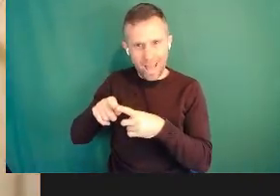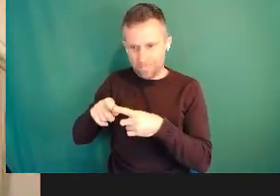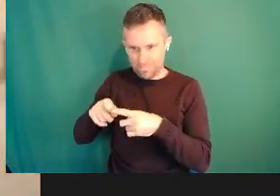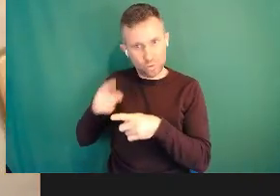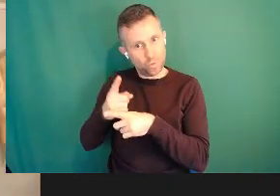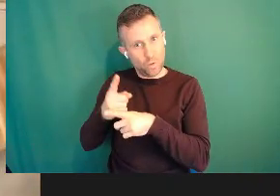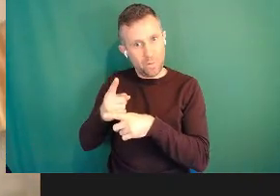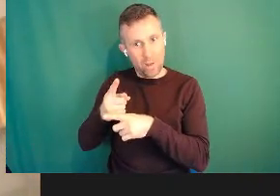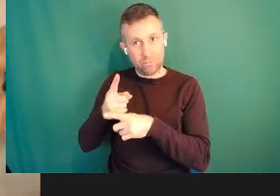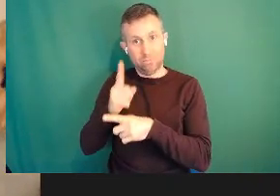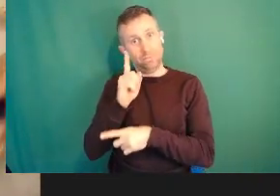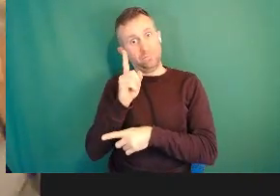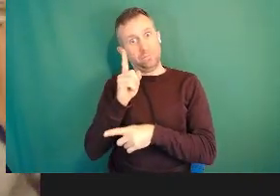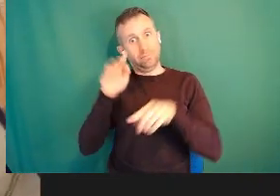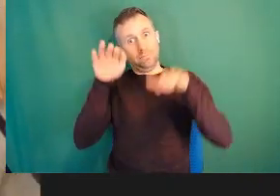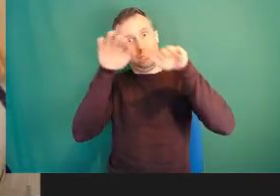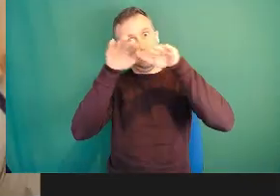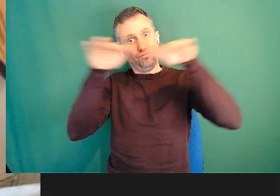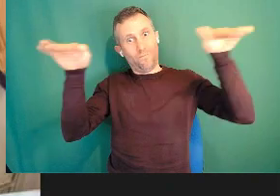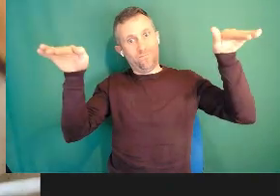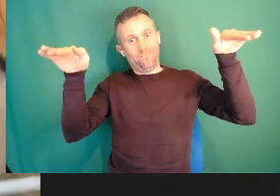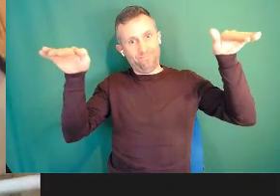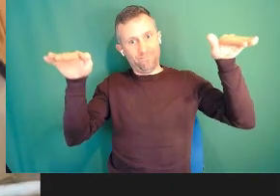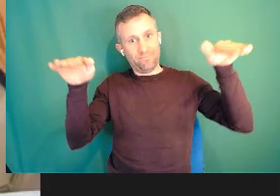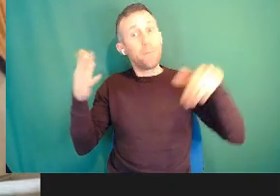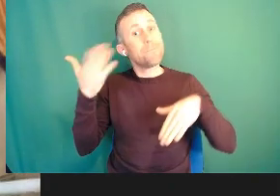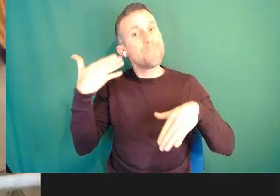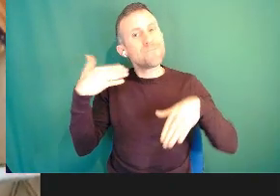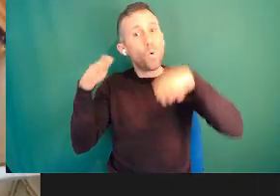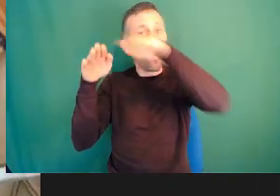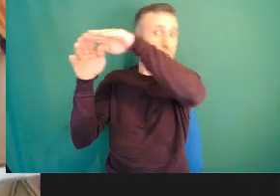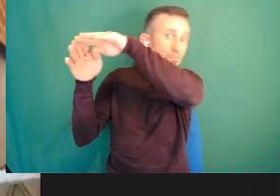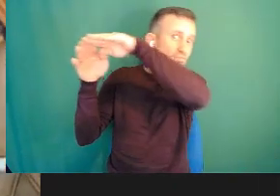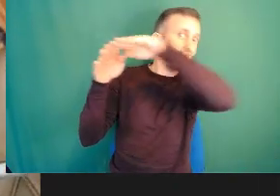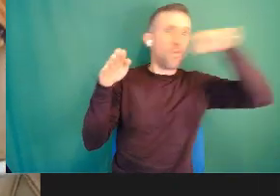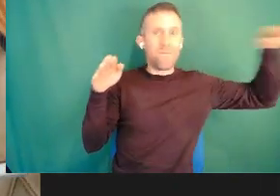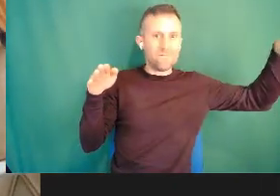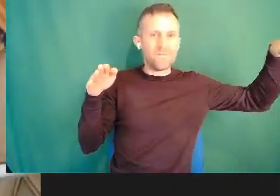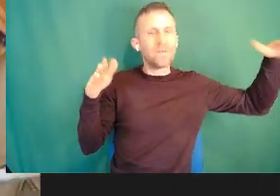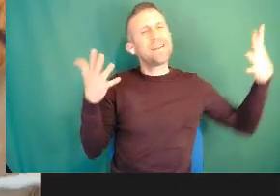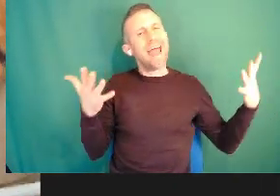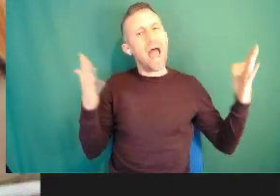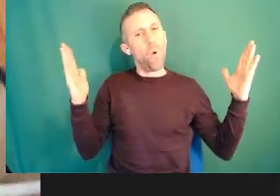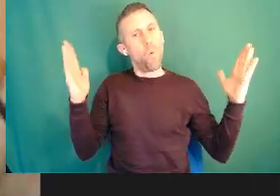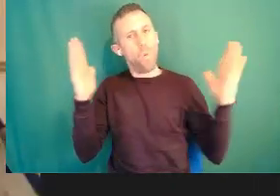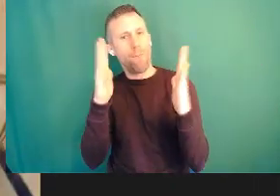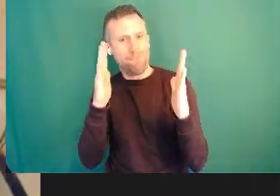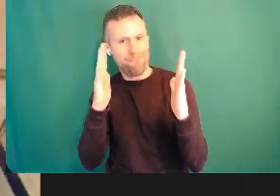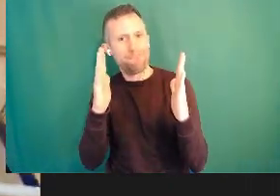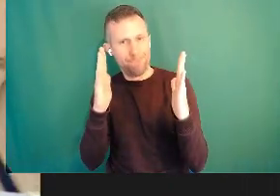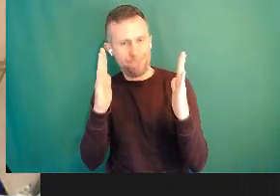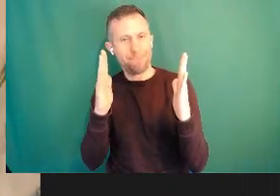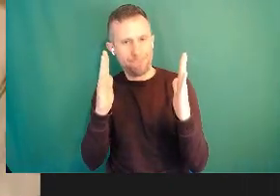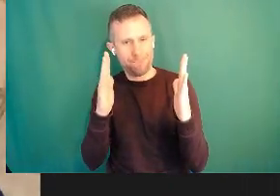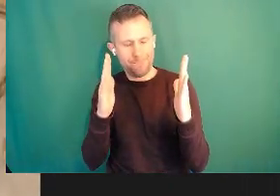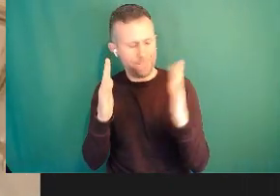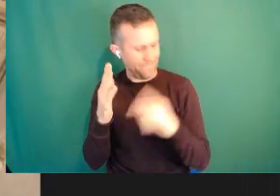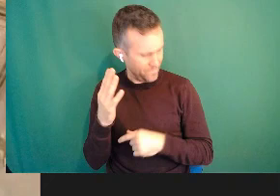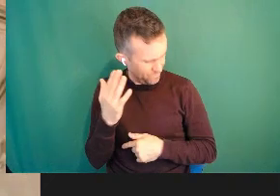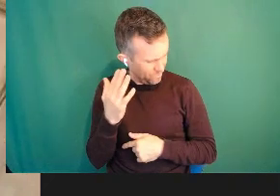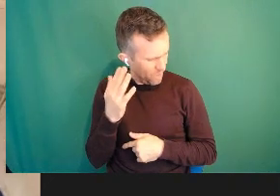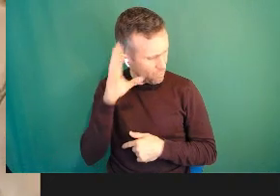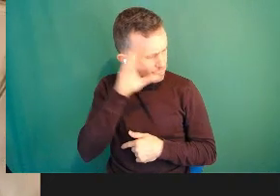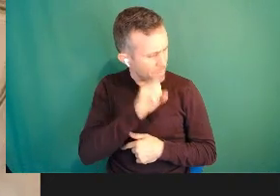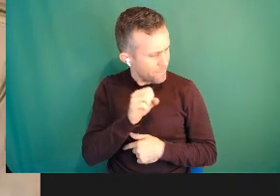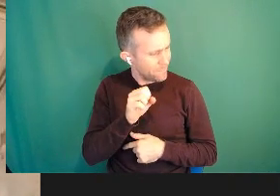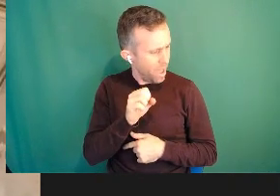Unfortunately, it was too expensive to maintain, and so I can't remember which family it is, but they had it taken out, and